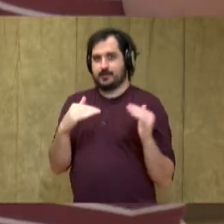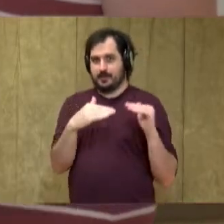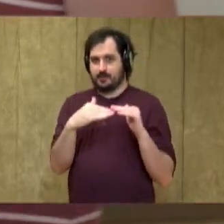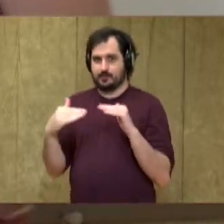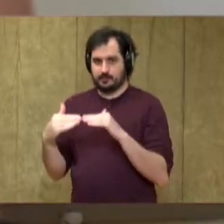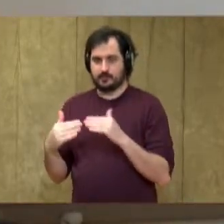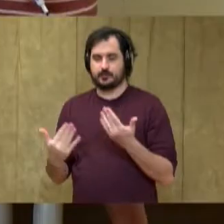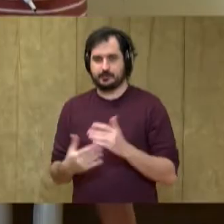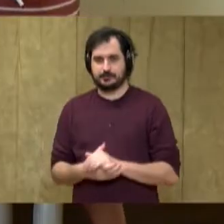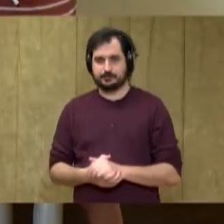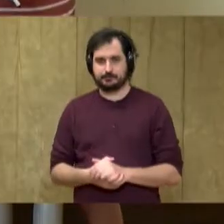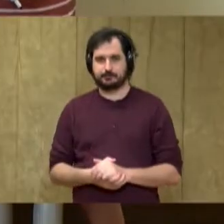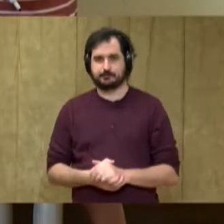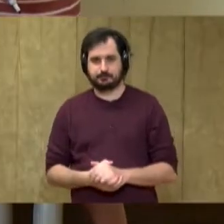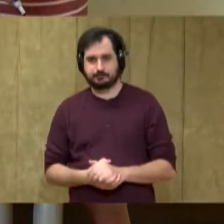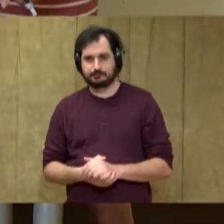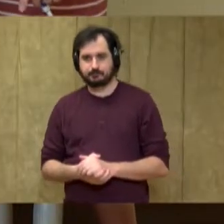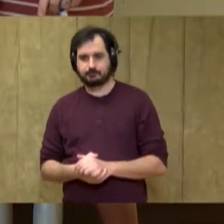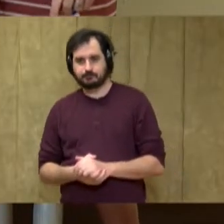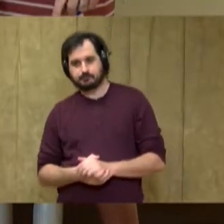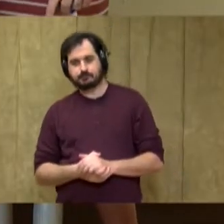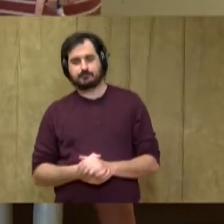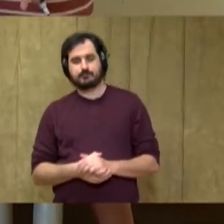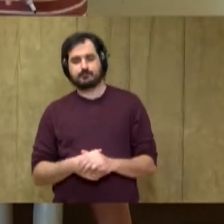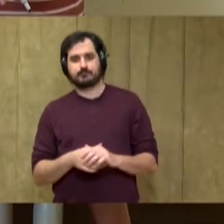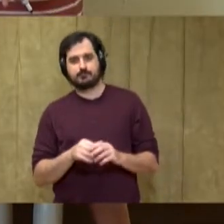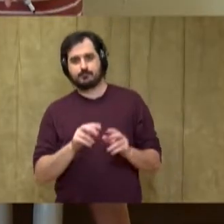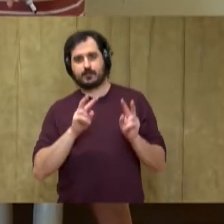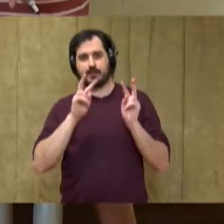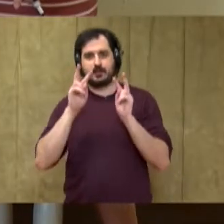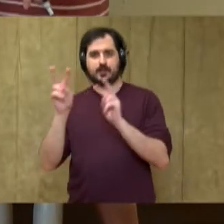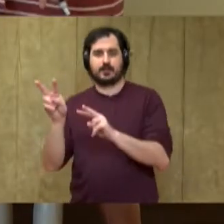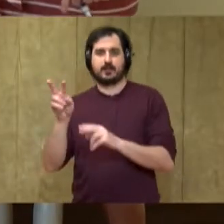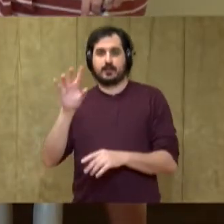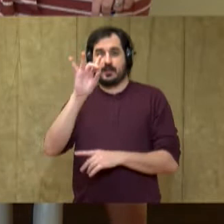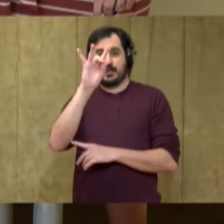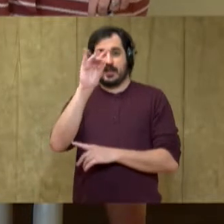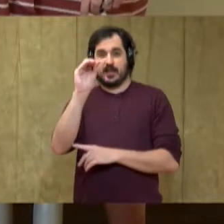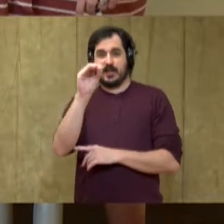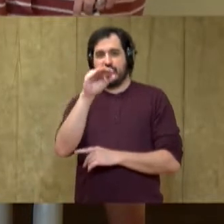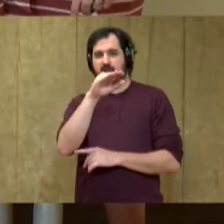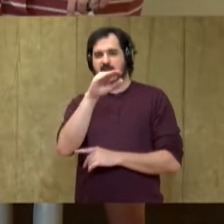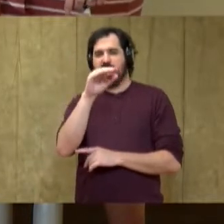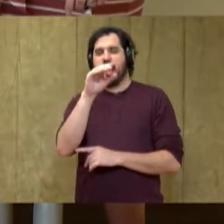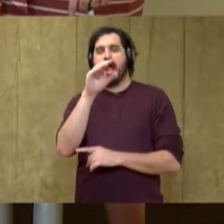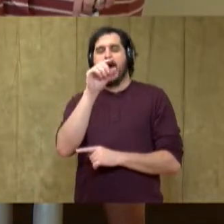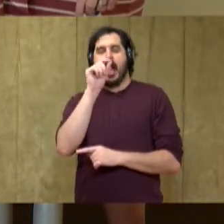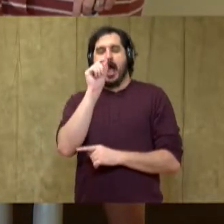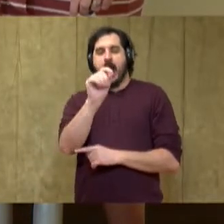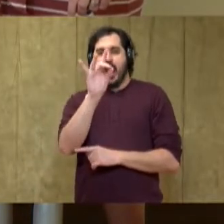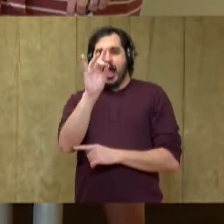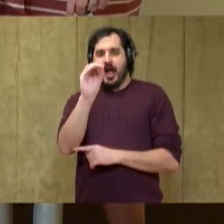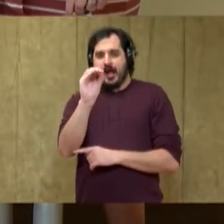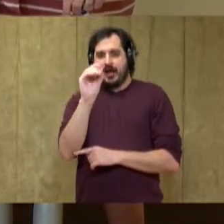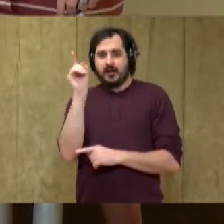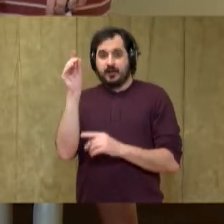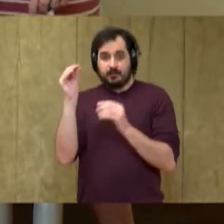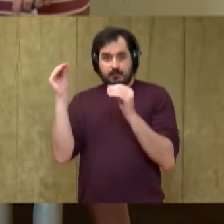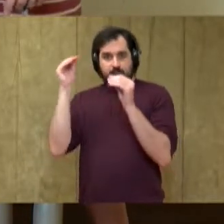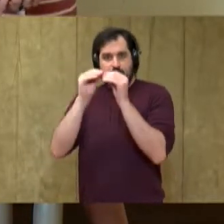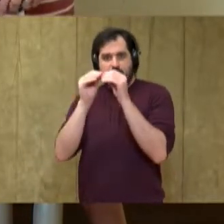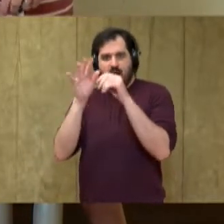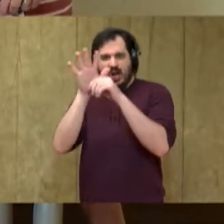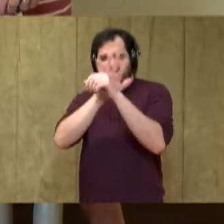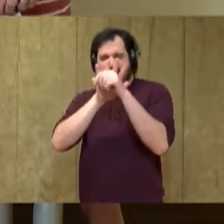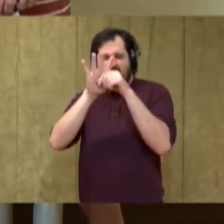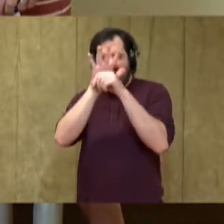hundredths. Is this have more shaded or less shaded than this one?